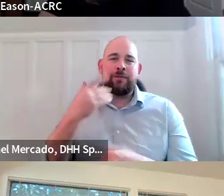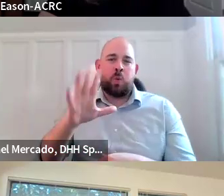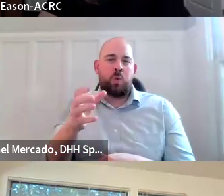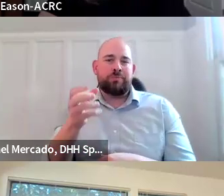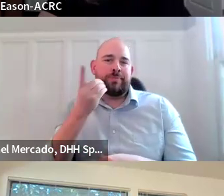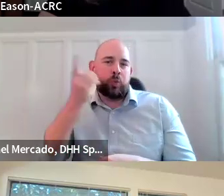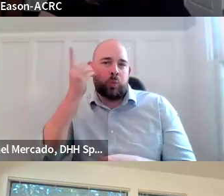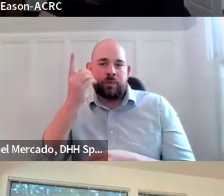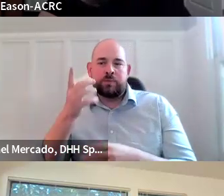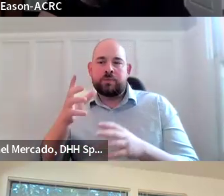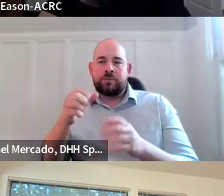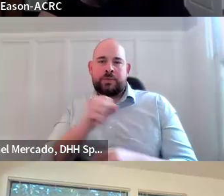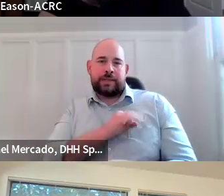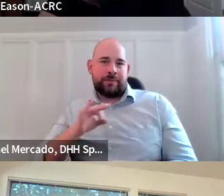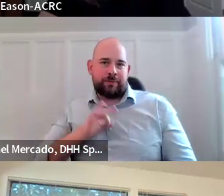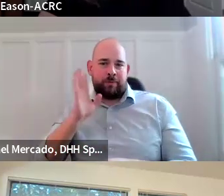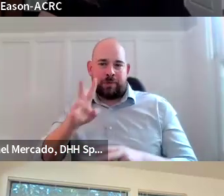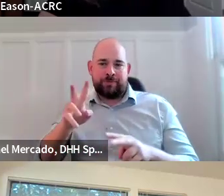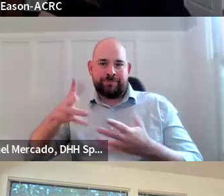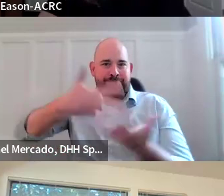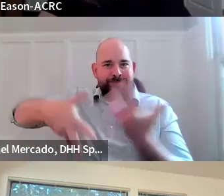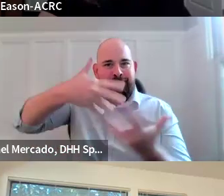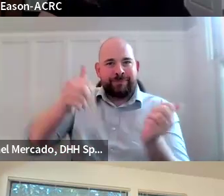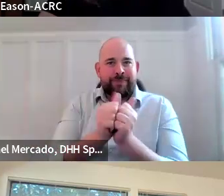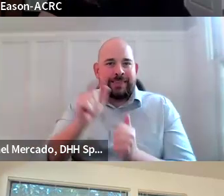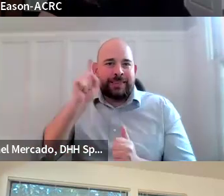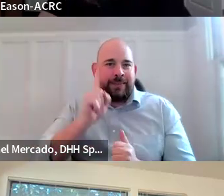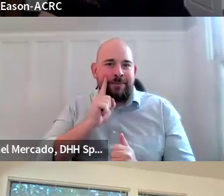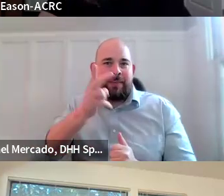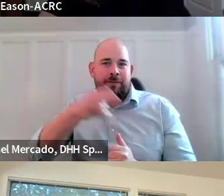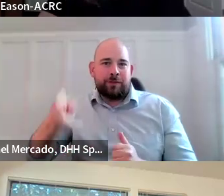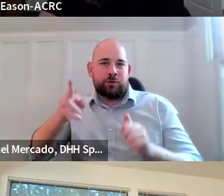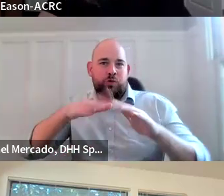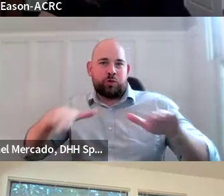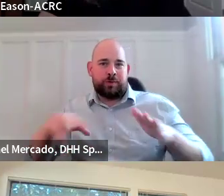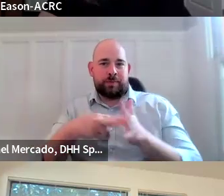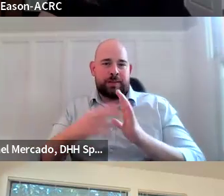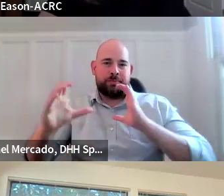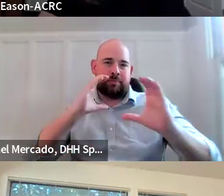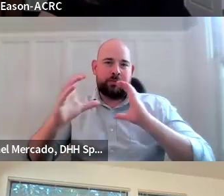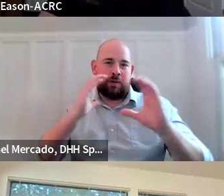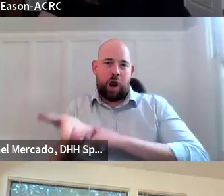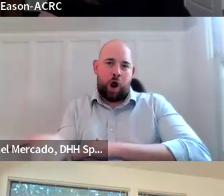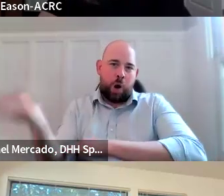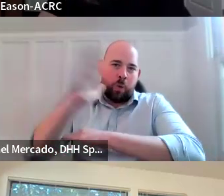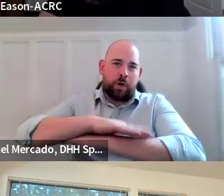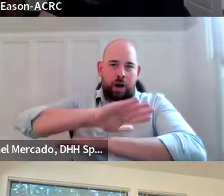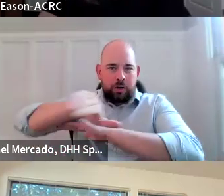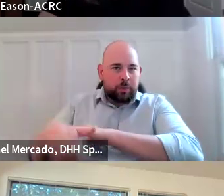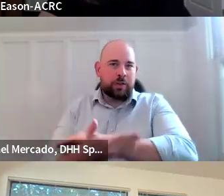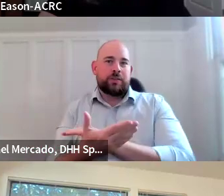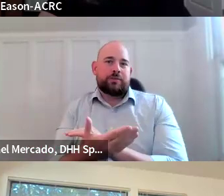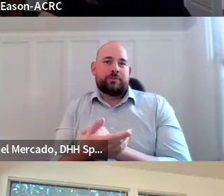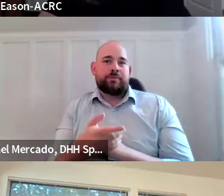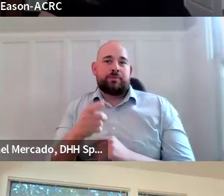So typically, at schools for the deaf, they'll have a dorm and they have staff members who are there and they're interacting with a